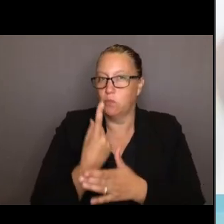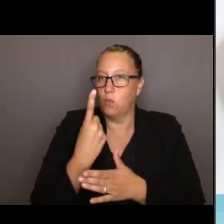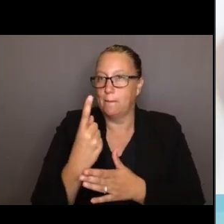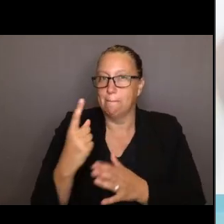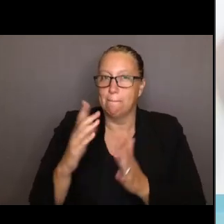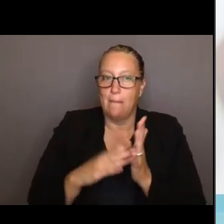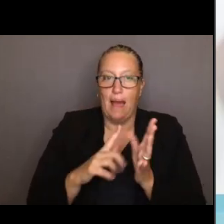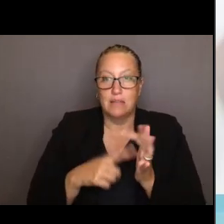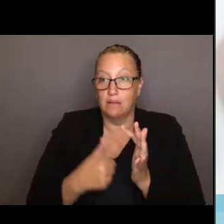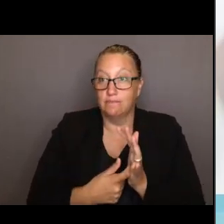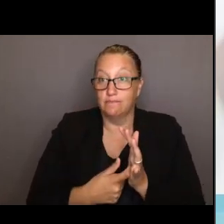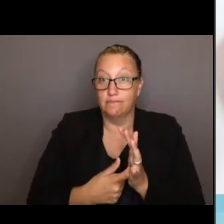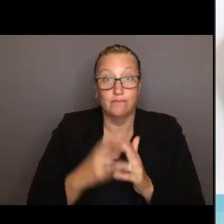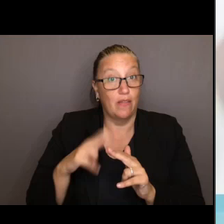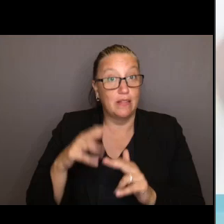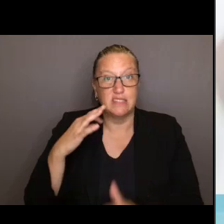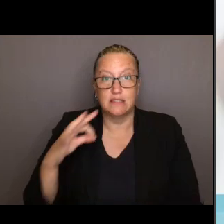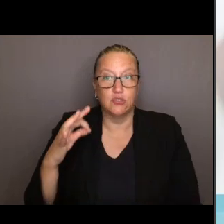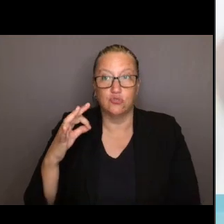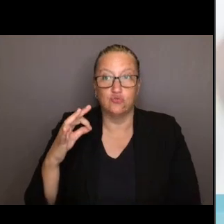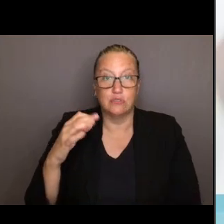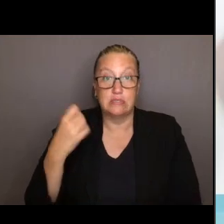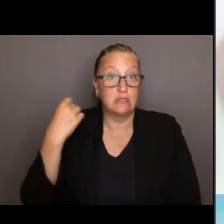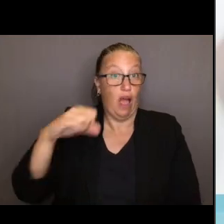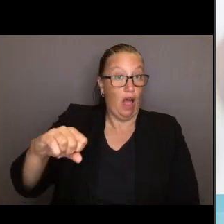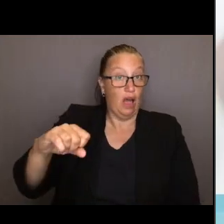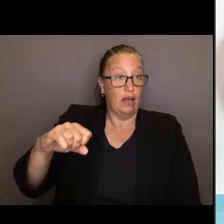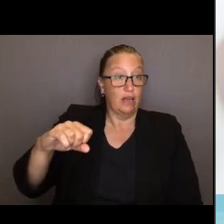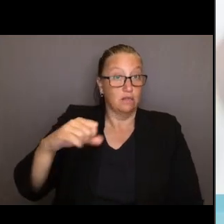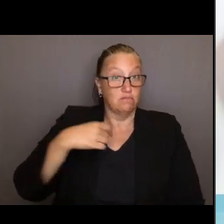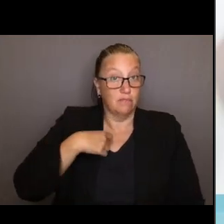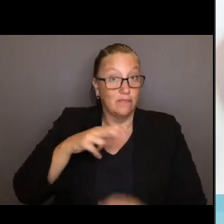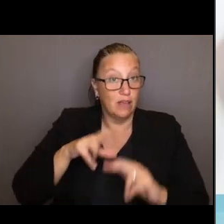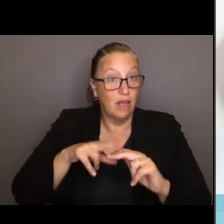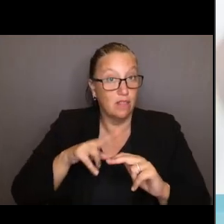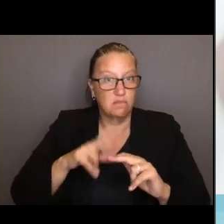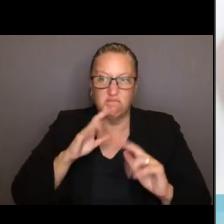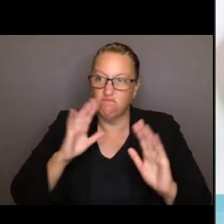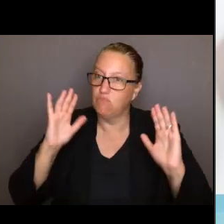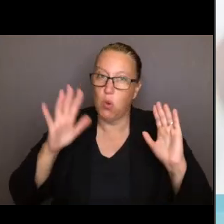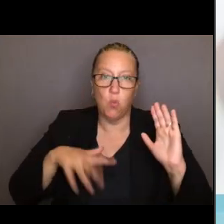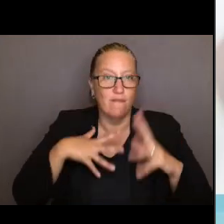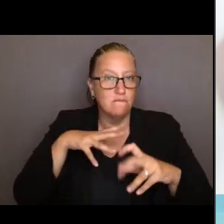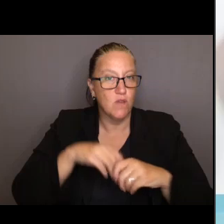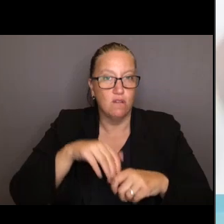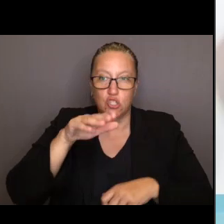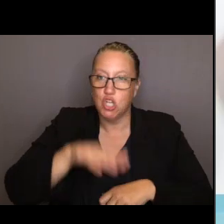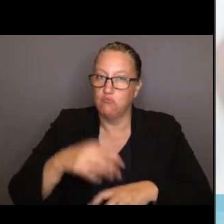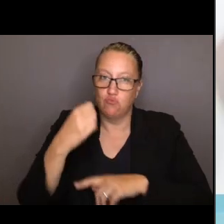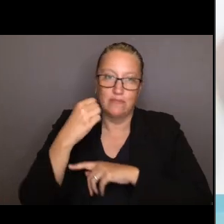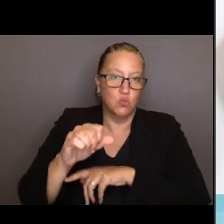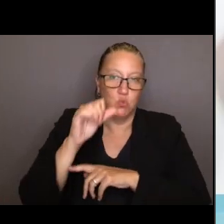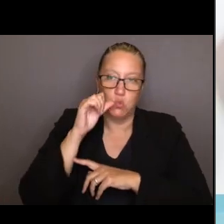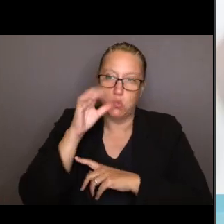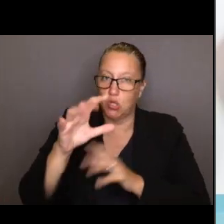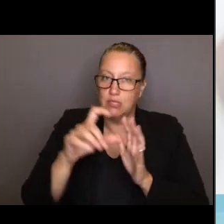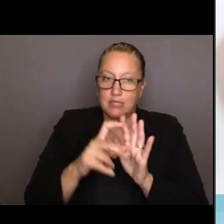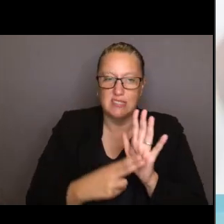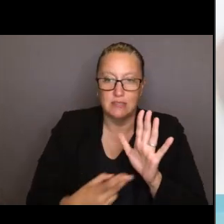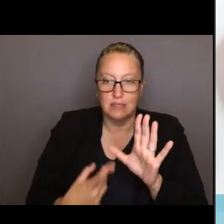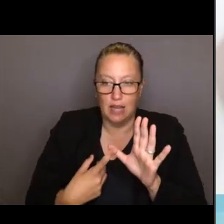deny paternity, but wanted nothing to do with the child and refused to do the DNA test or sign the birth certificate. We were able